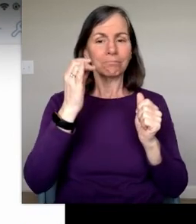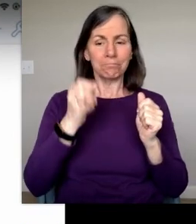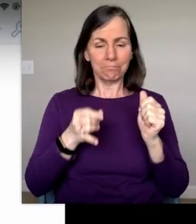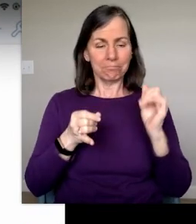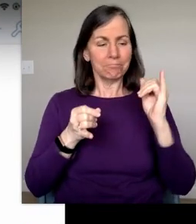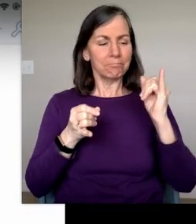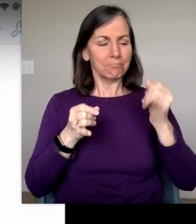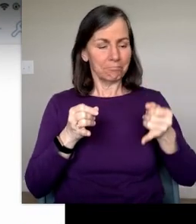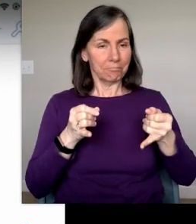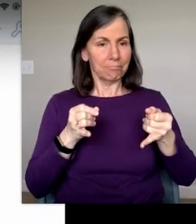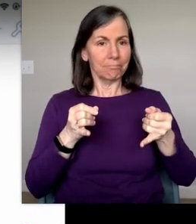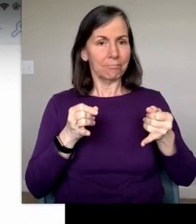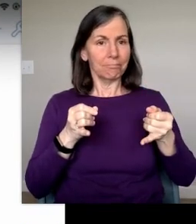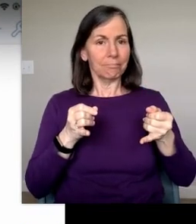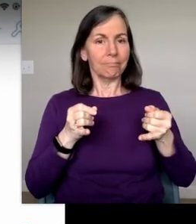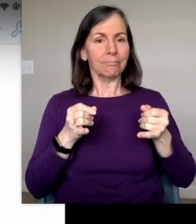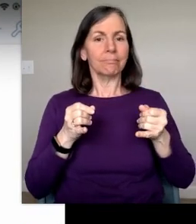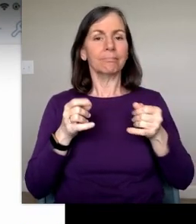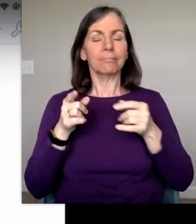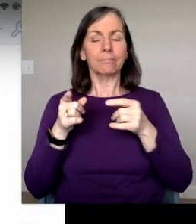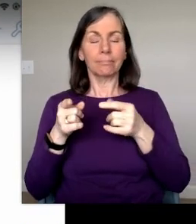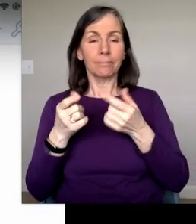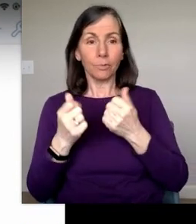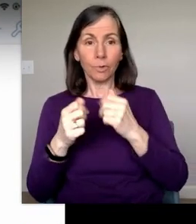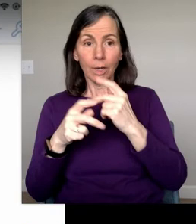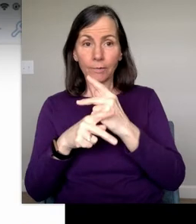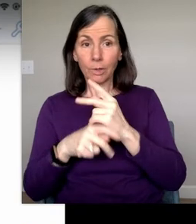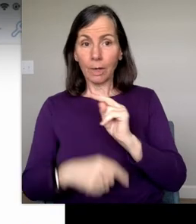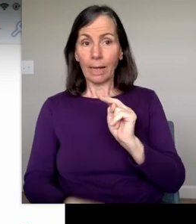In this case, we're solving for n.